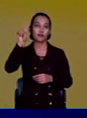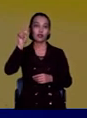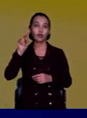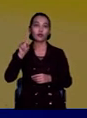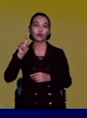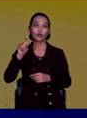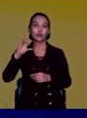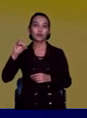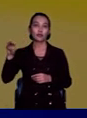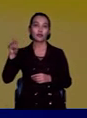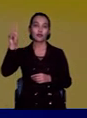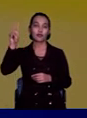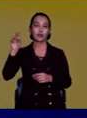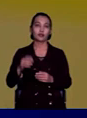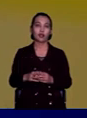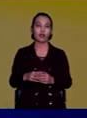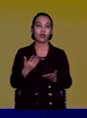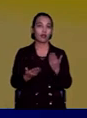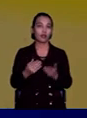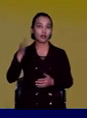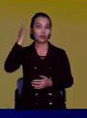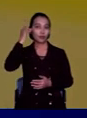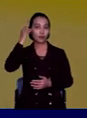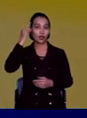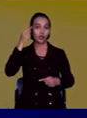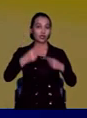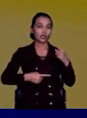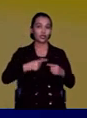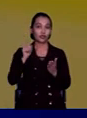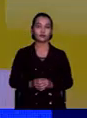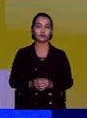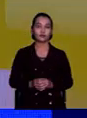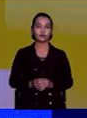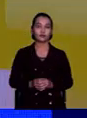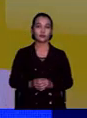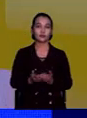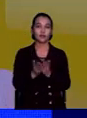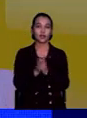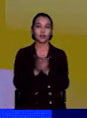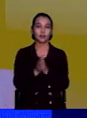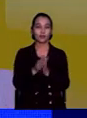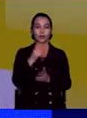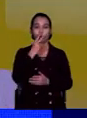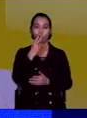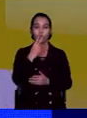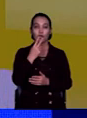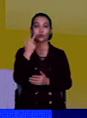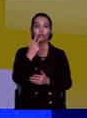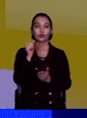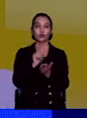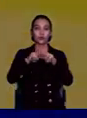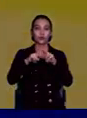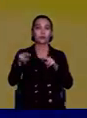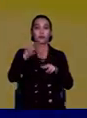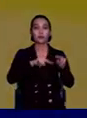Bolajonlar, demak, eslab qolgan bo'lsangiz, sizlar bilan keyingi topshiriqqa o'tamiz. Darsligimizga berilgan 3-topshiriq